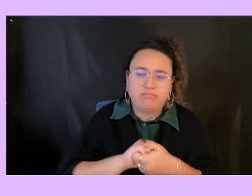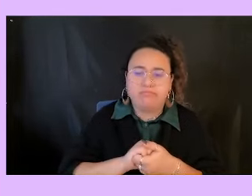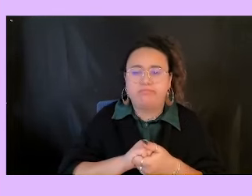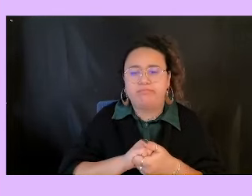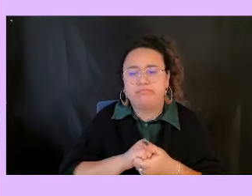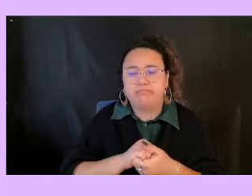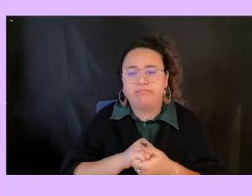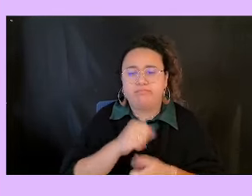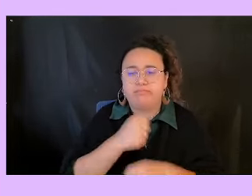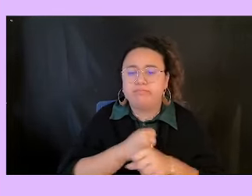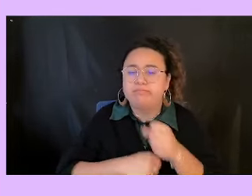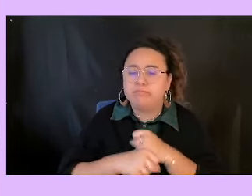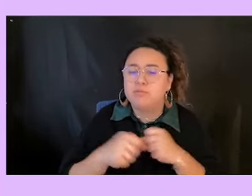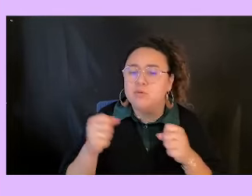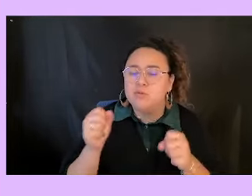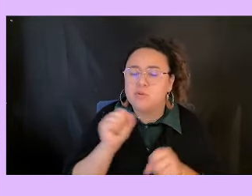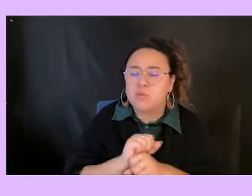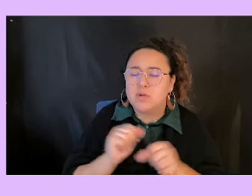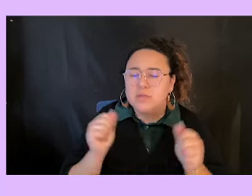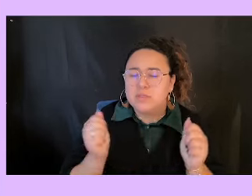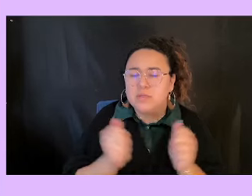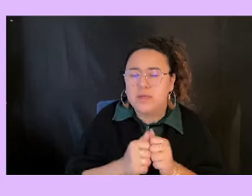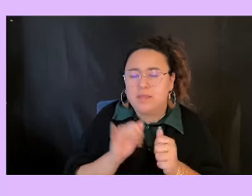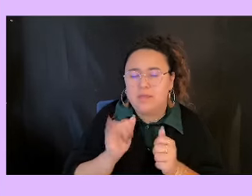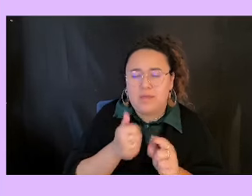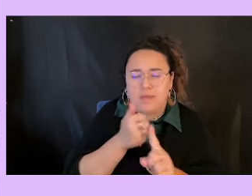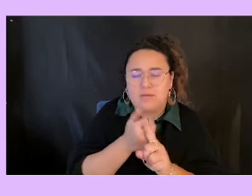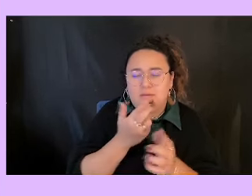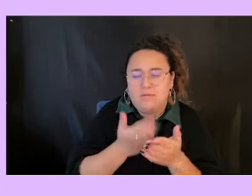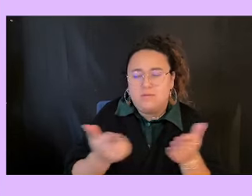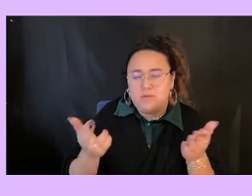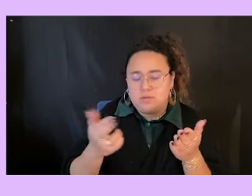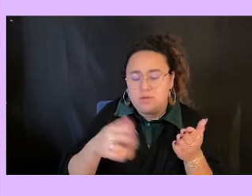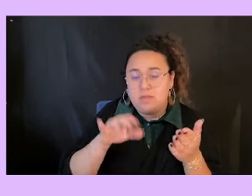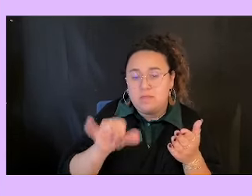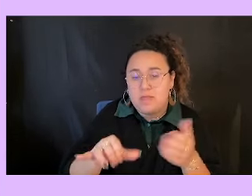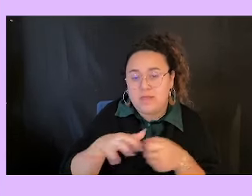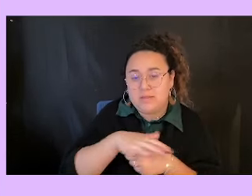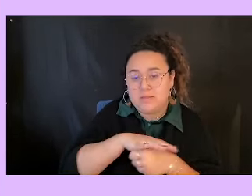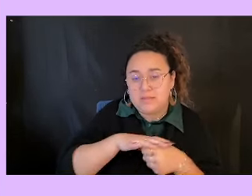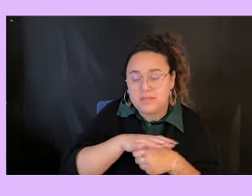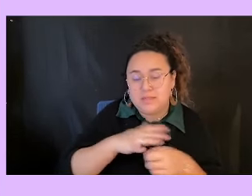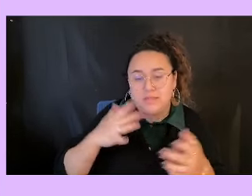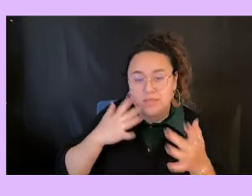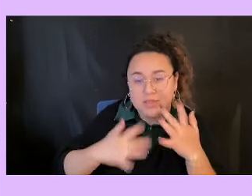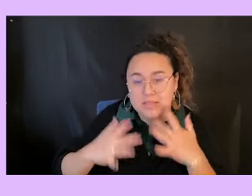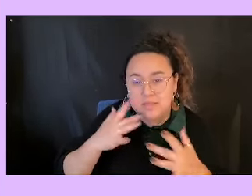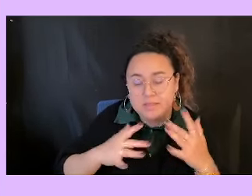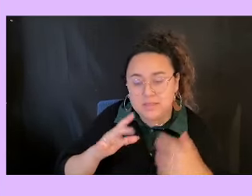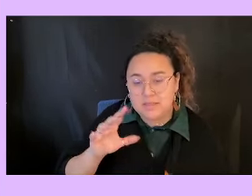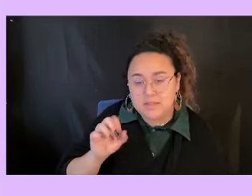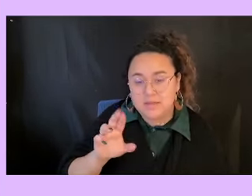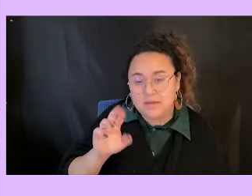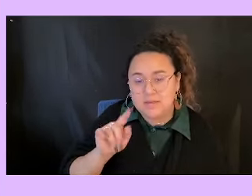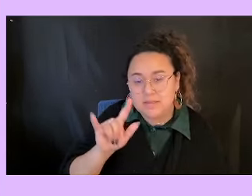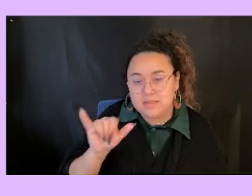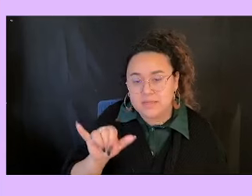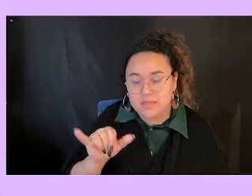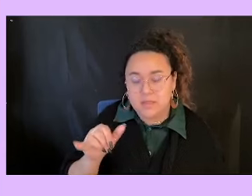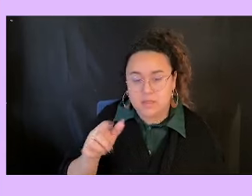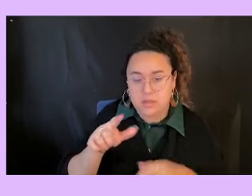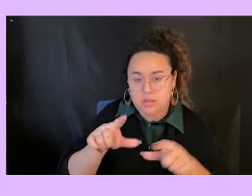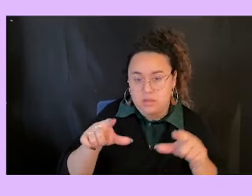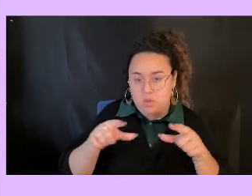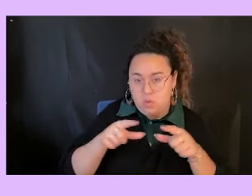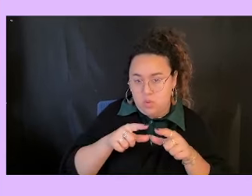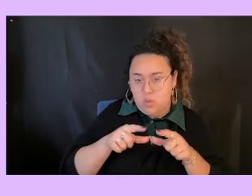itself a resource, and one that in a sector of scarcity, whether that's local or nationally,